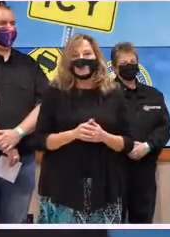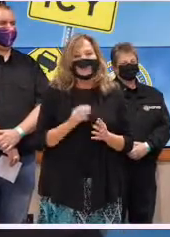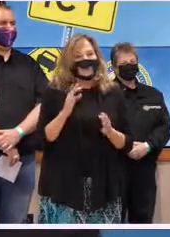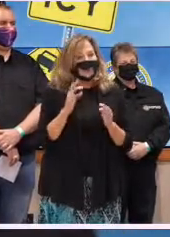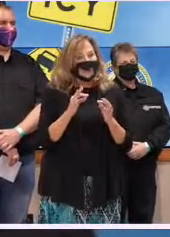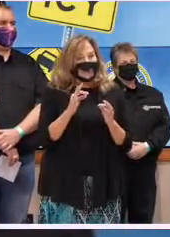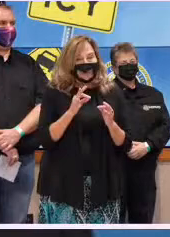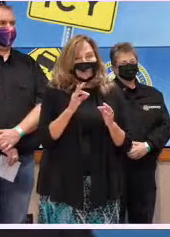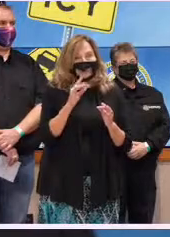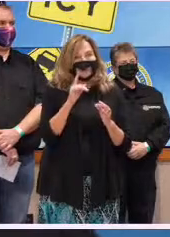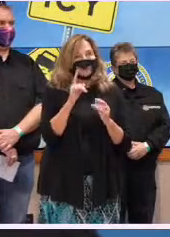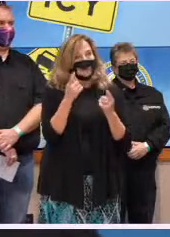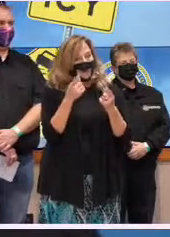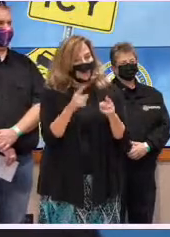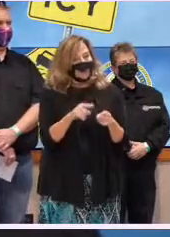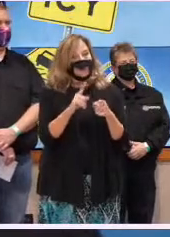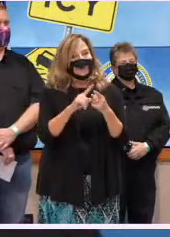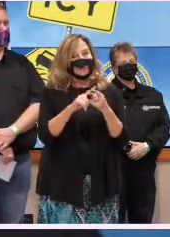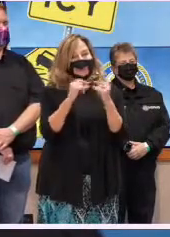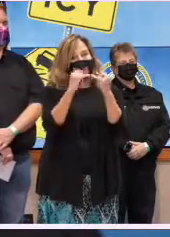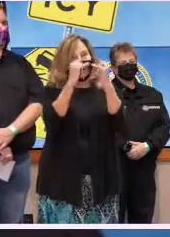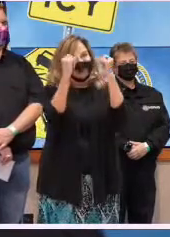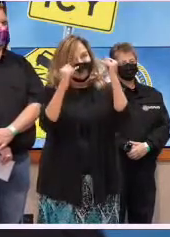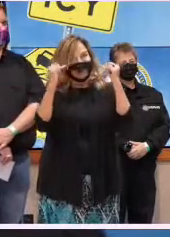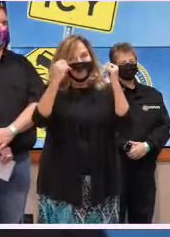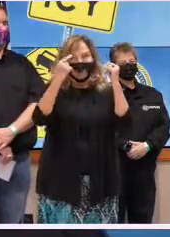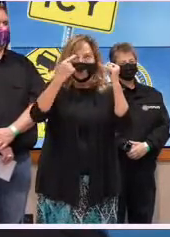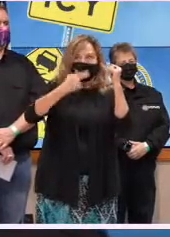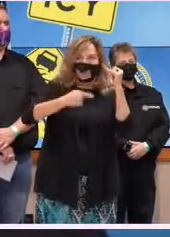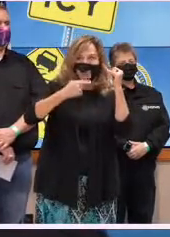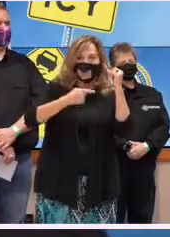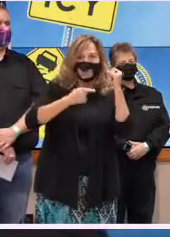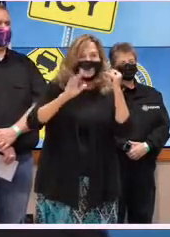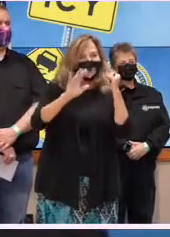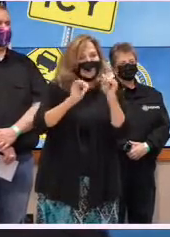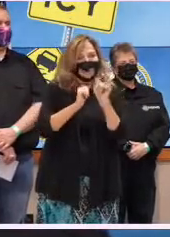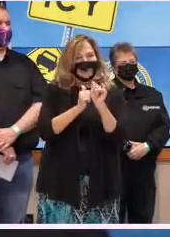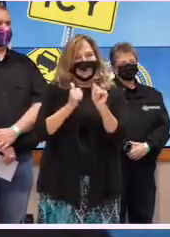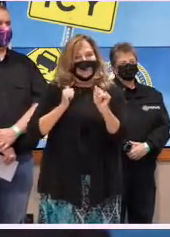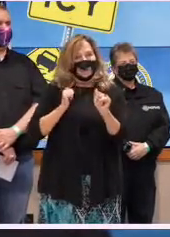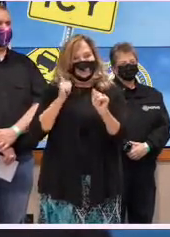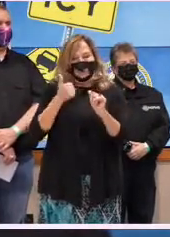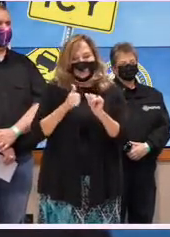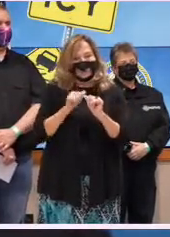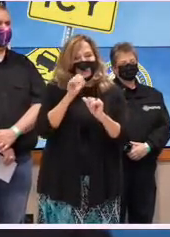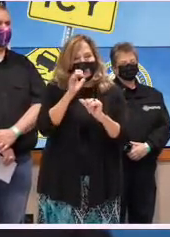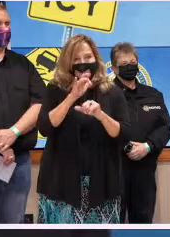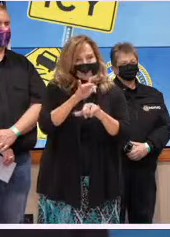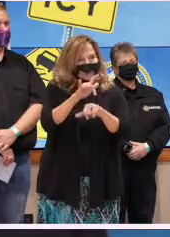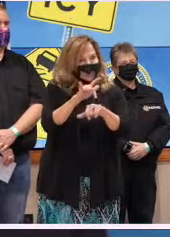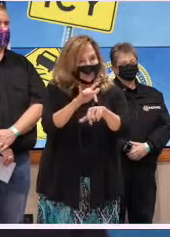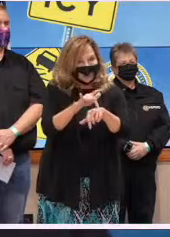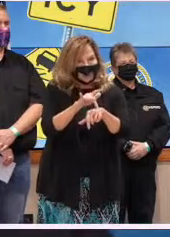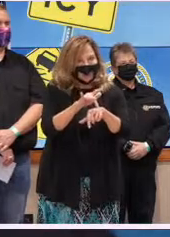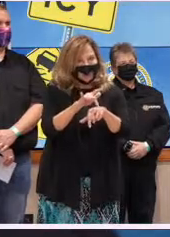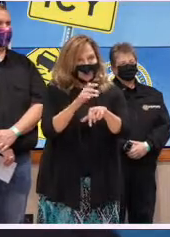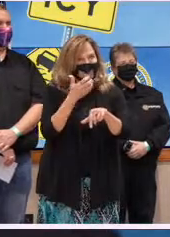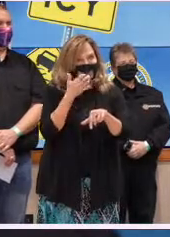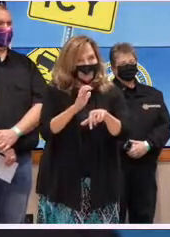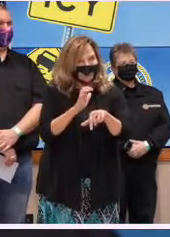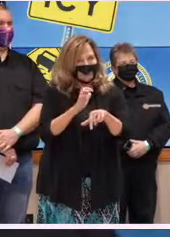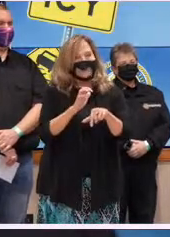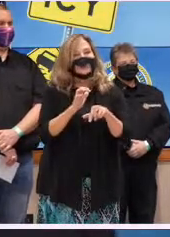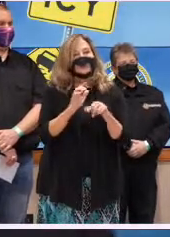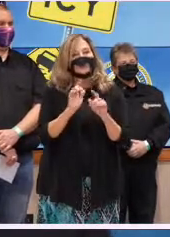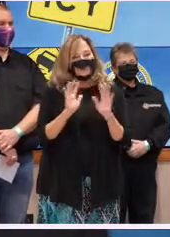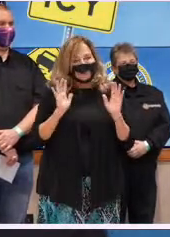down power lines, please stay away from down power lines. Do not touch those down power lines, and that